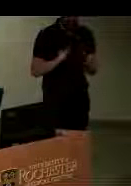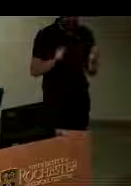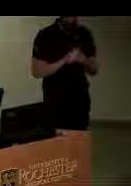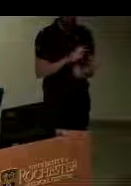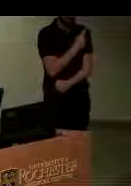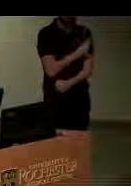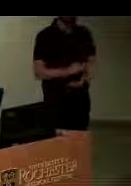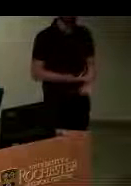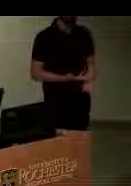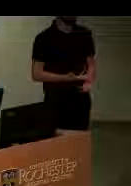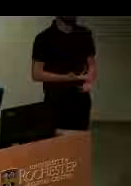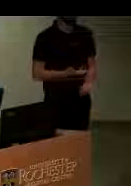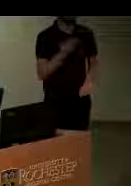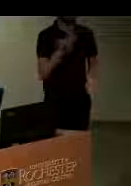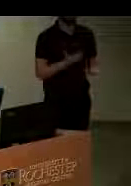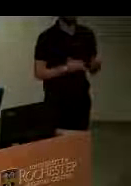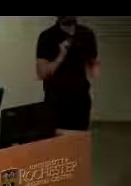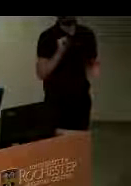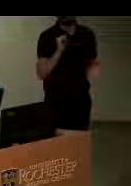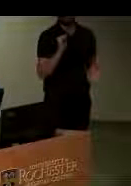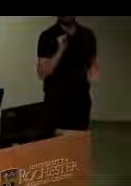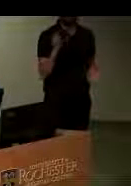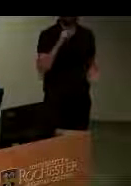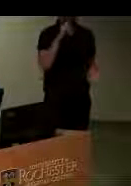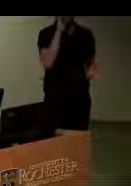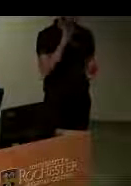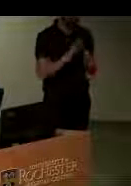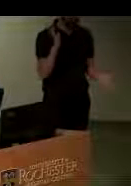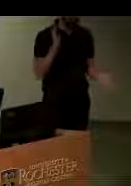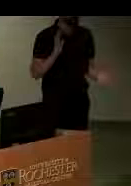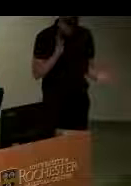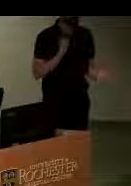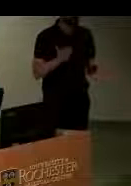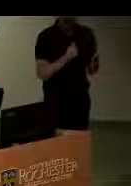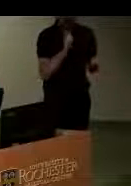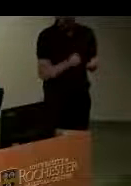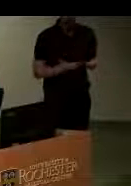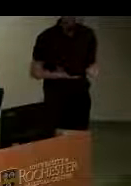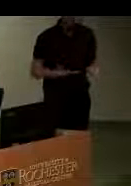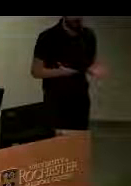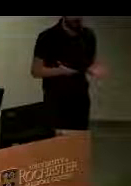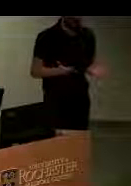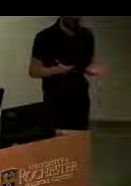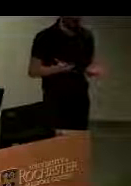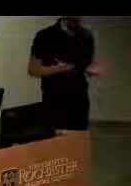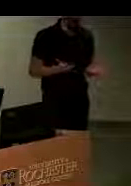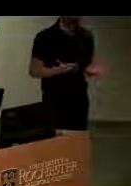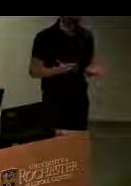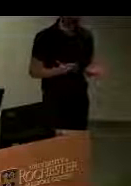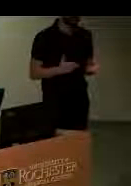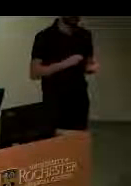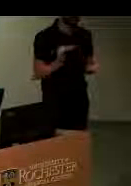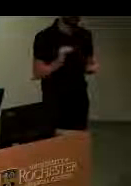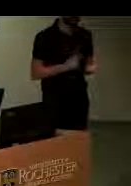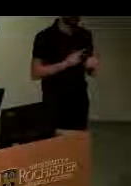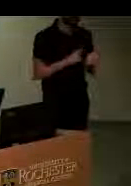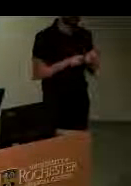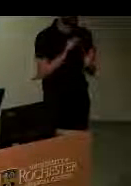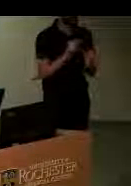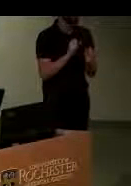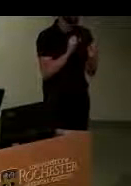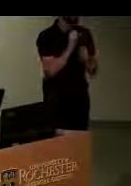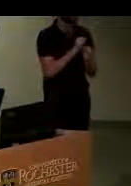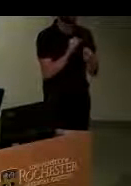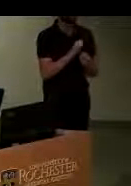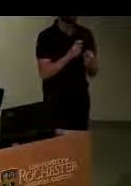patient. Maybe if they were floridly psychotic, they would have not done that. But that was not, and sometimes you did a little strategy about what